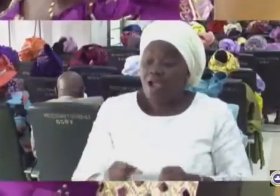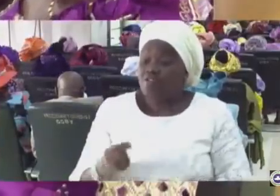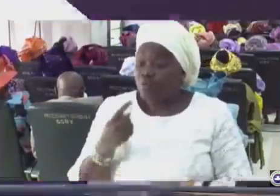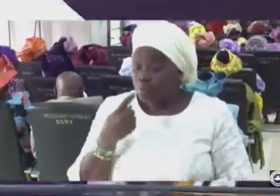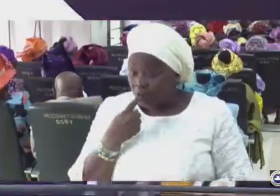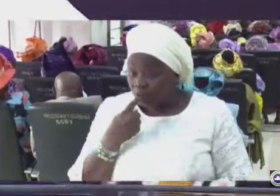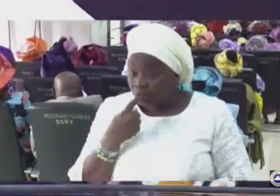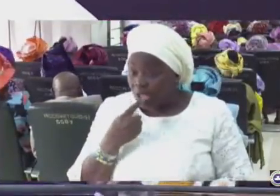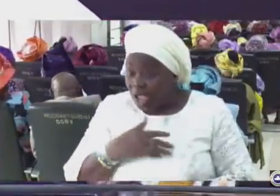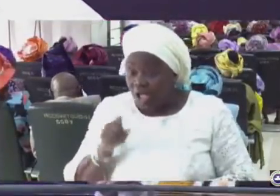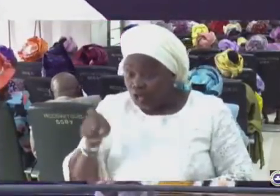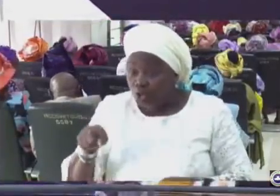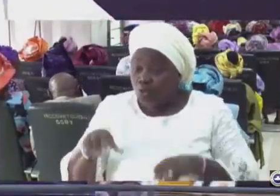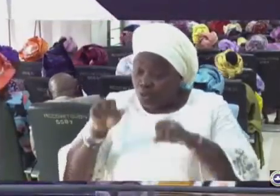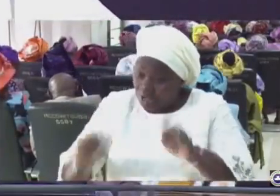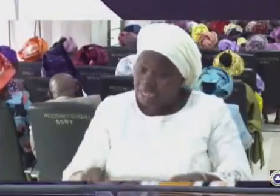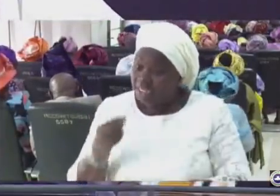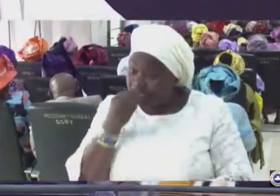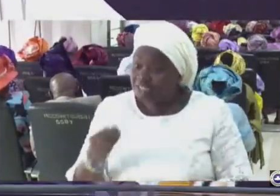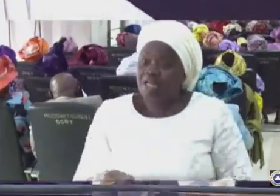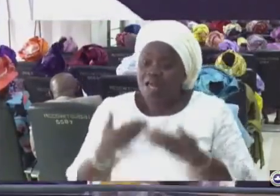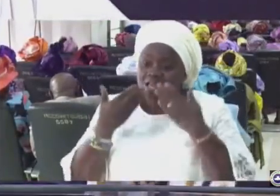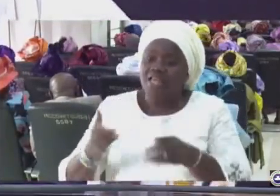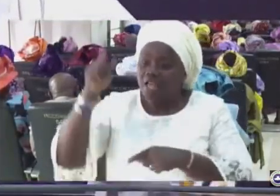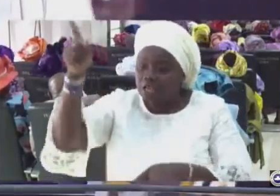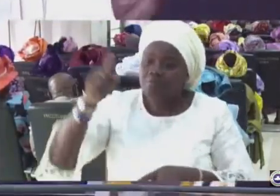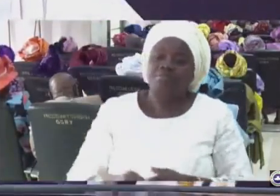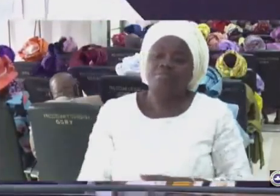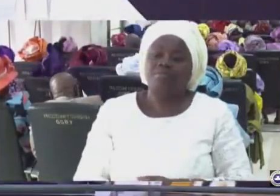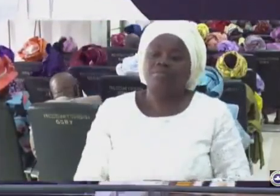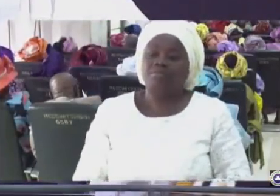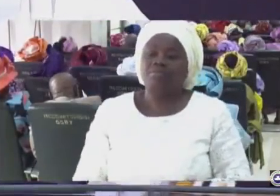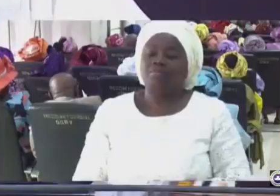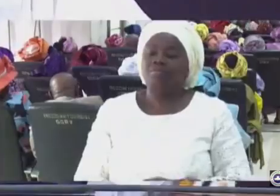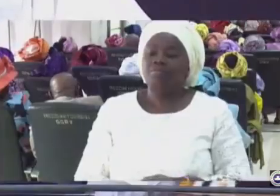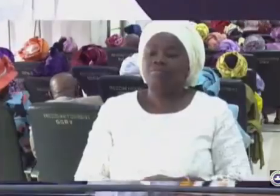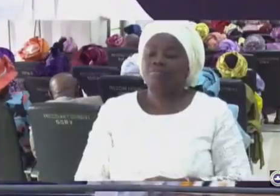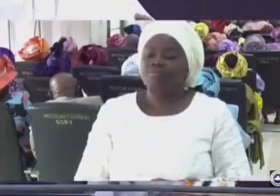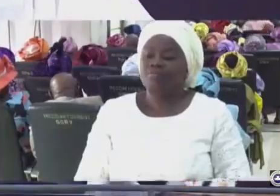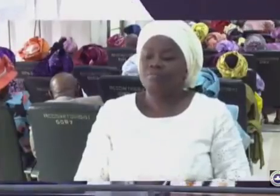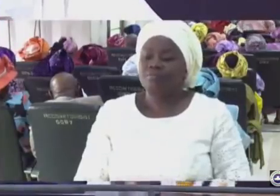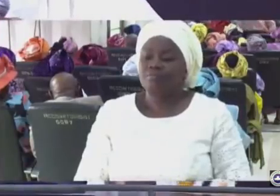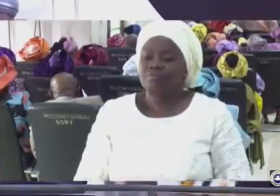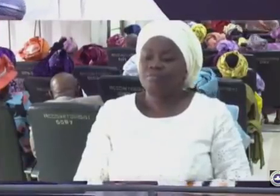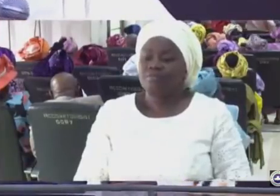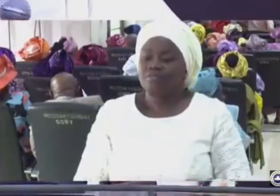I had a friend, one of the richest people Nigeria had ever known.